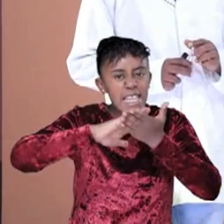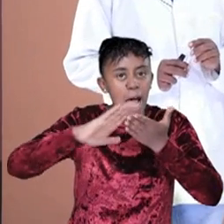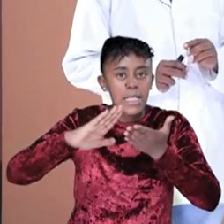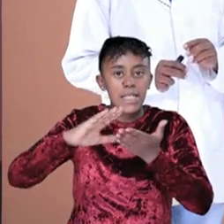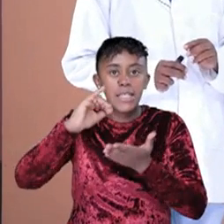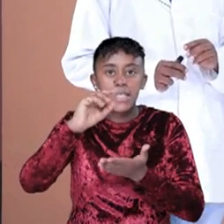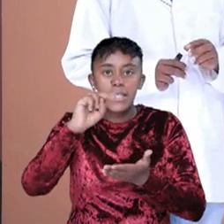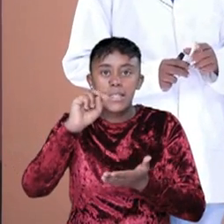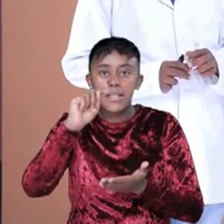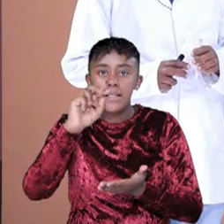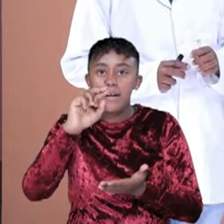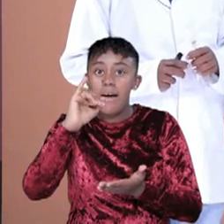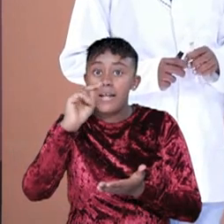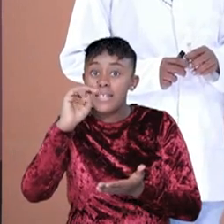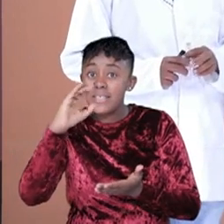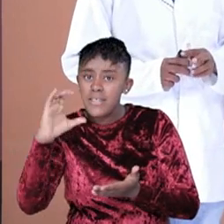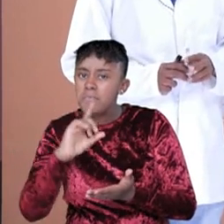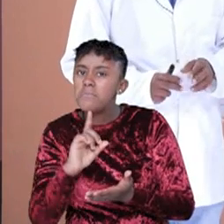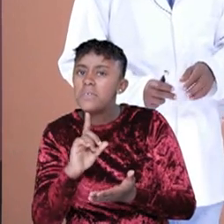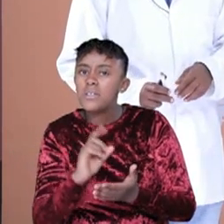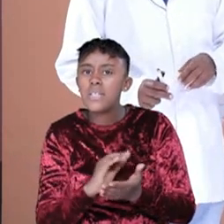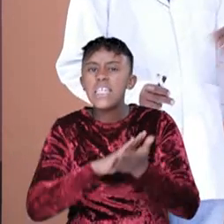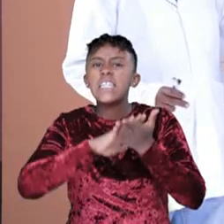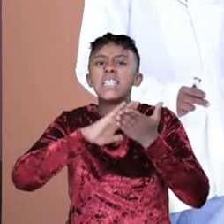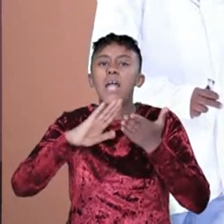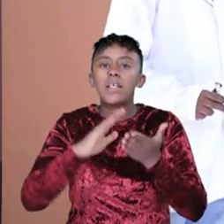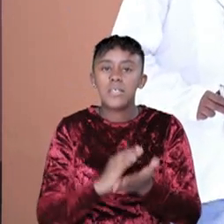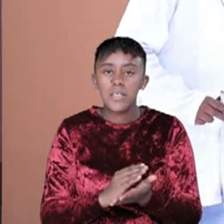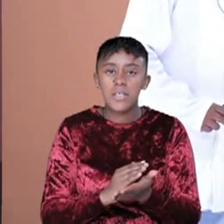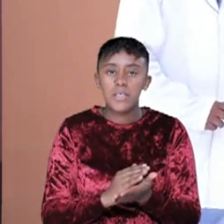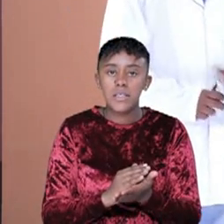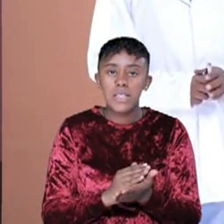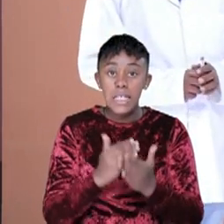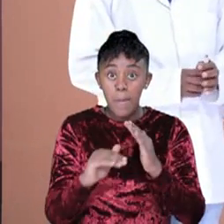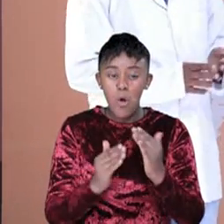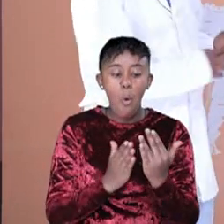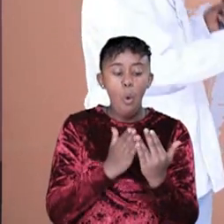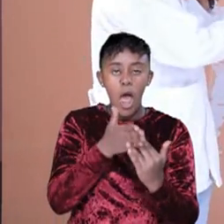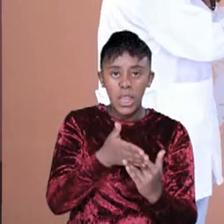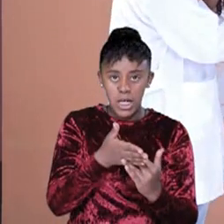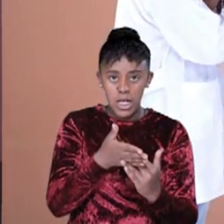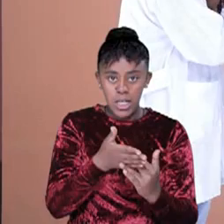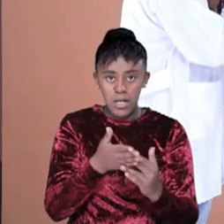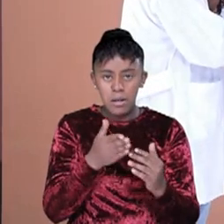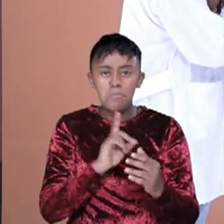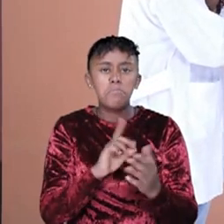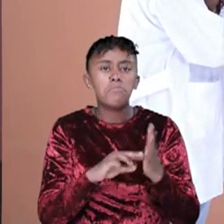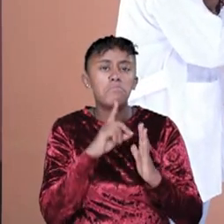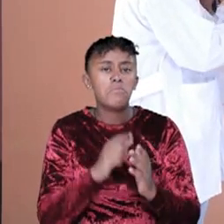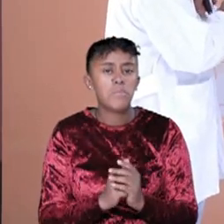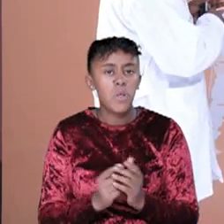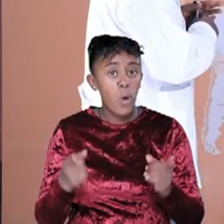semiconductor. Student, what does it mean when we say intrinsic semiconductors? What does it